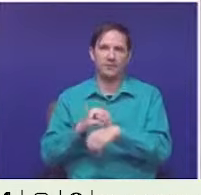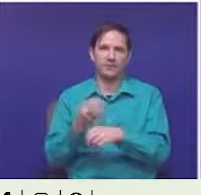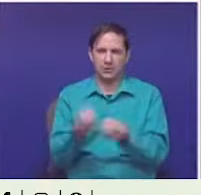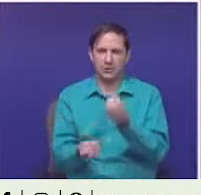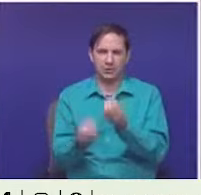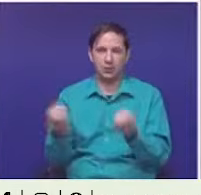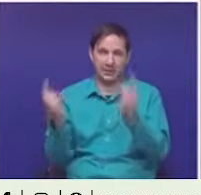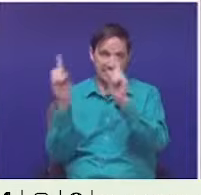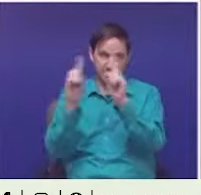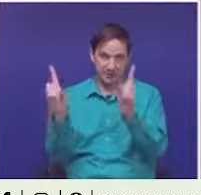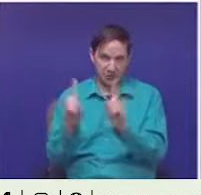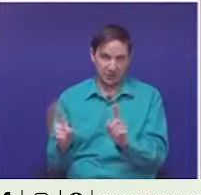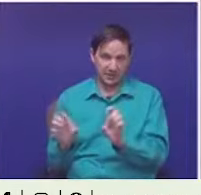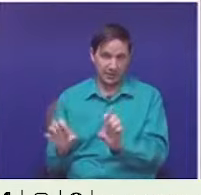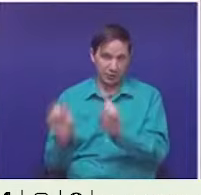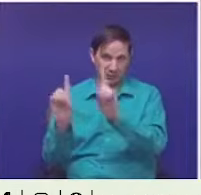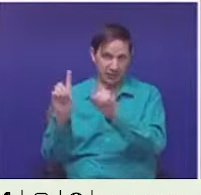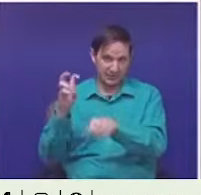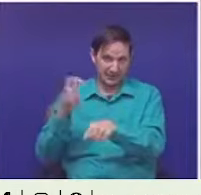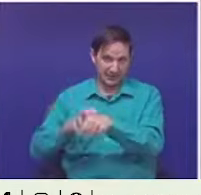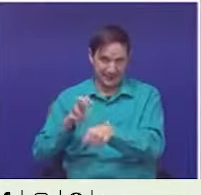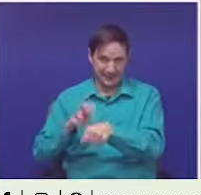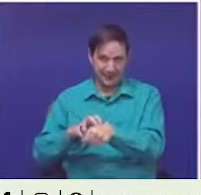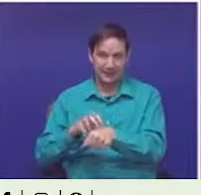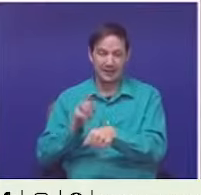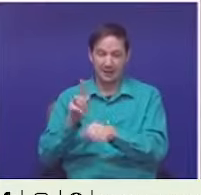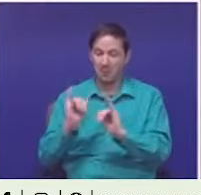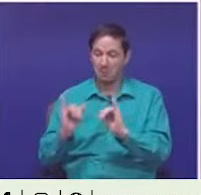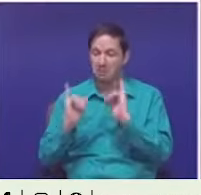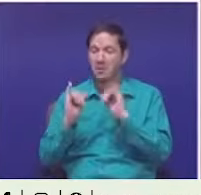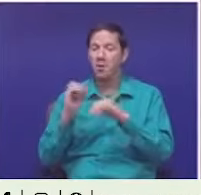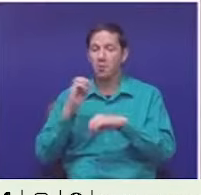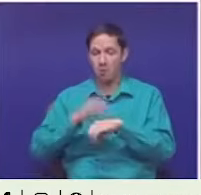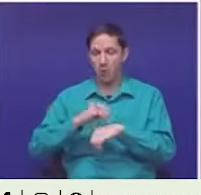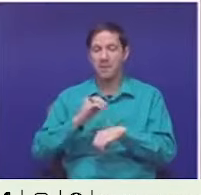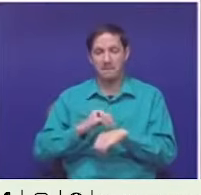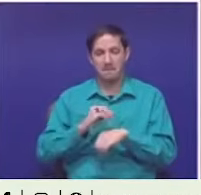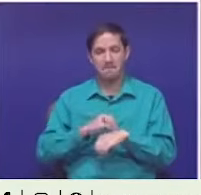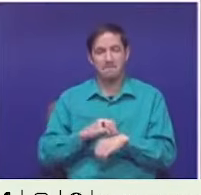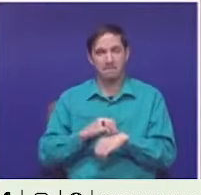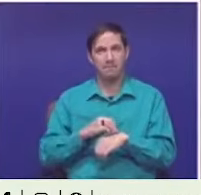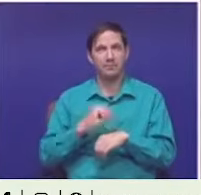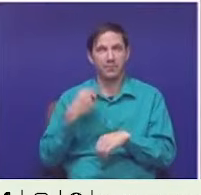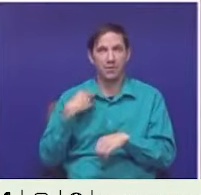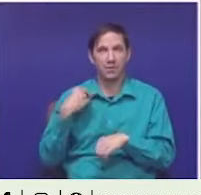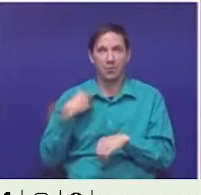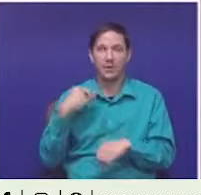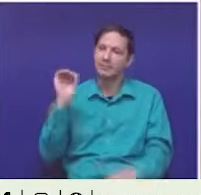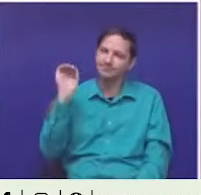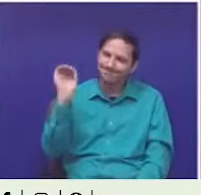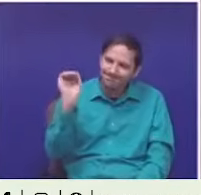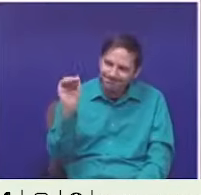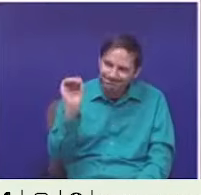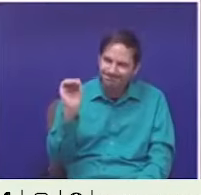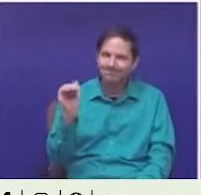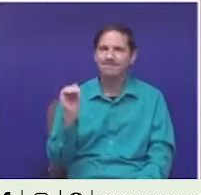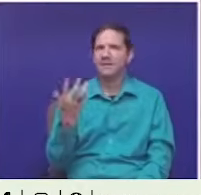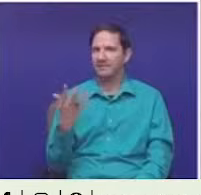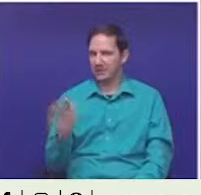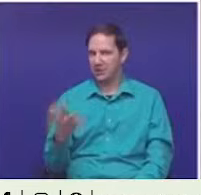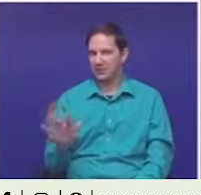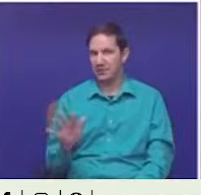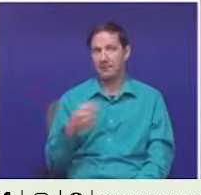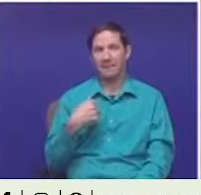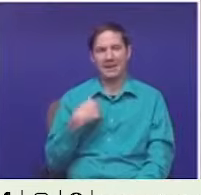with special education needs, that this has been an acute issue that has been brought to my attention, and we've been sending it to them. But my worry with